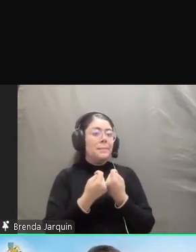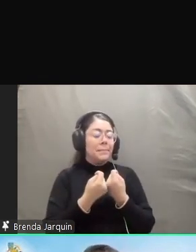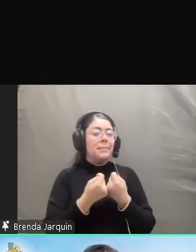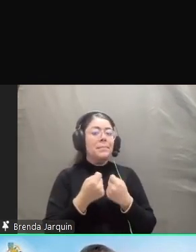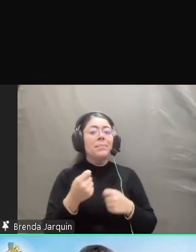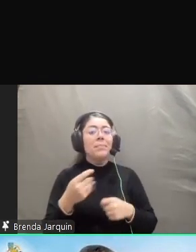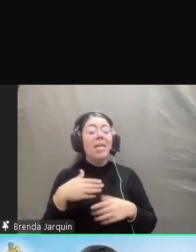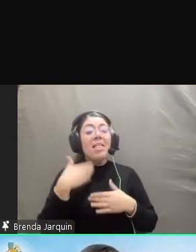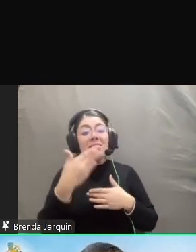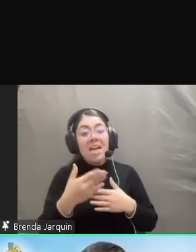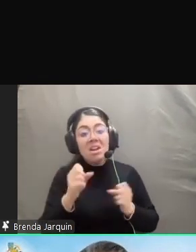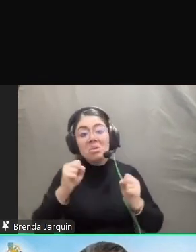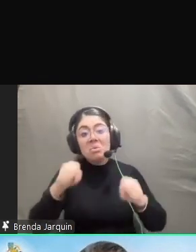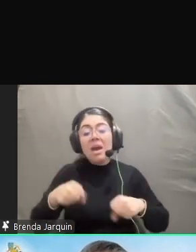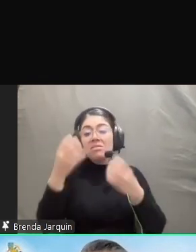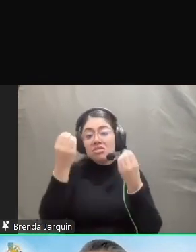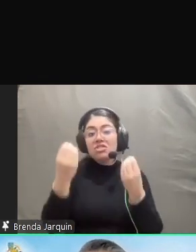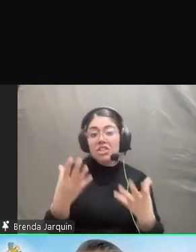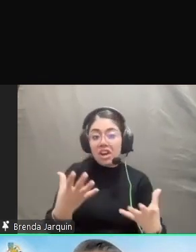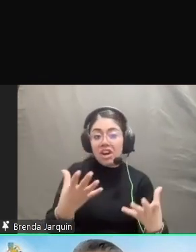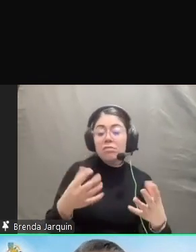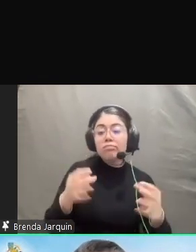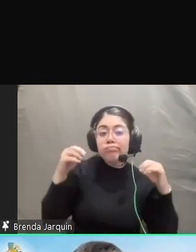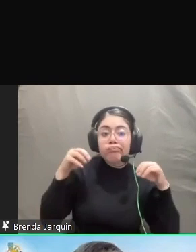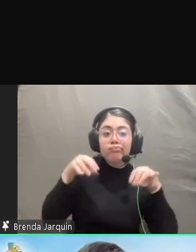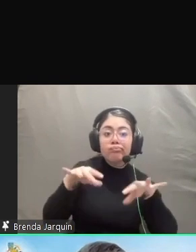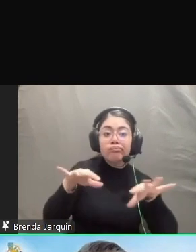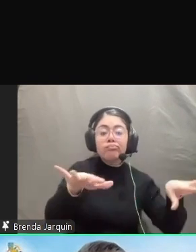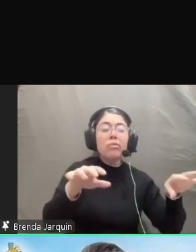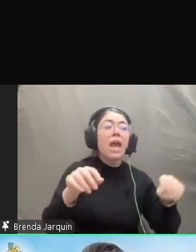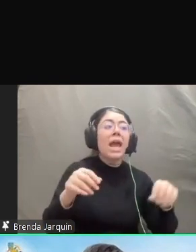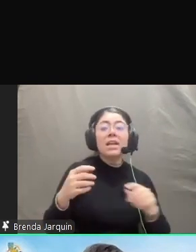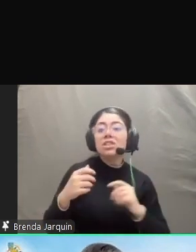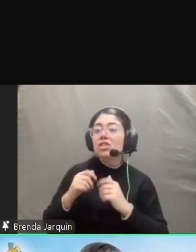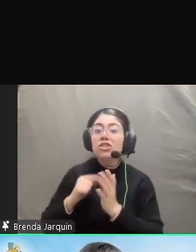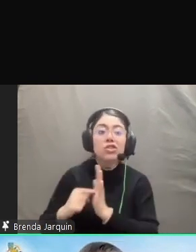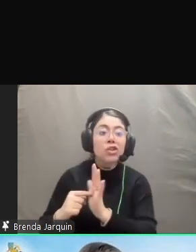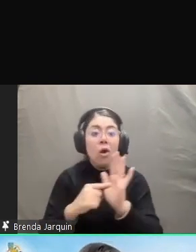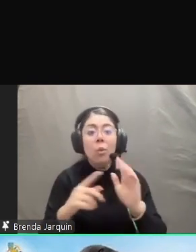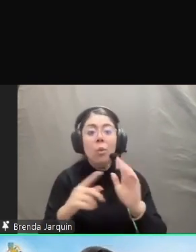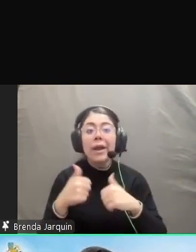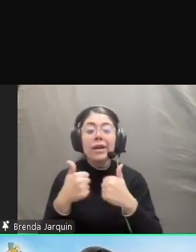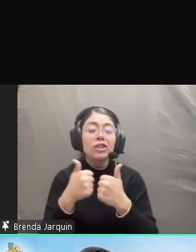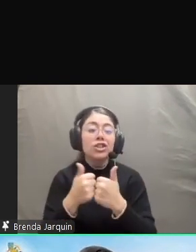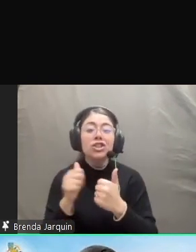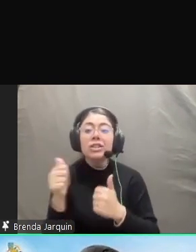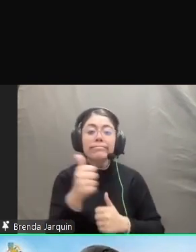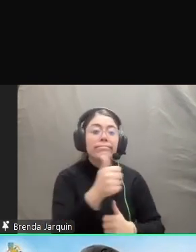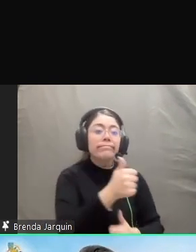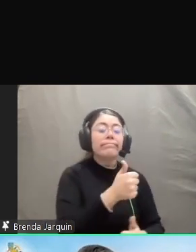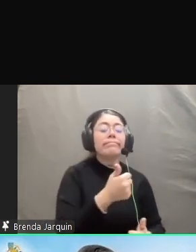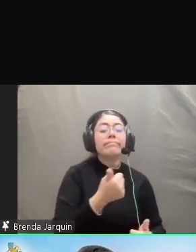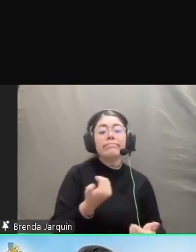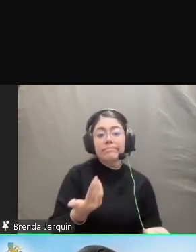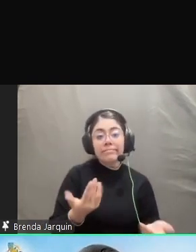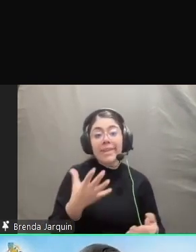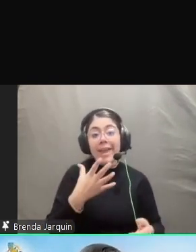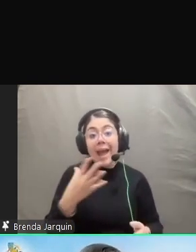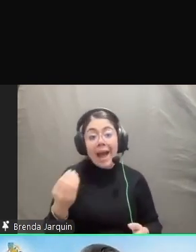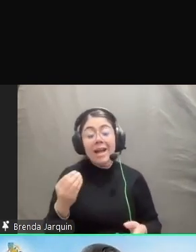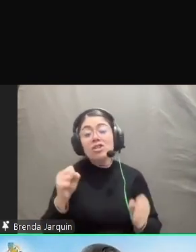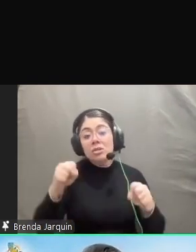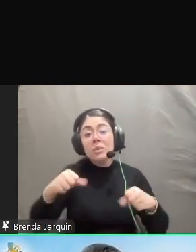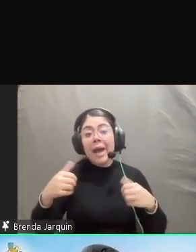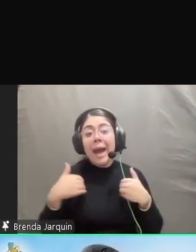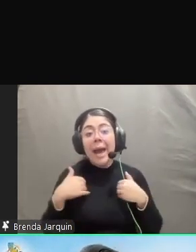each other if you want to launch it across the staff at both agencies, and if you want to set it up